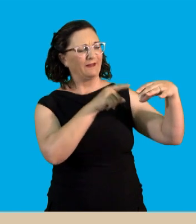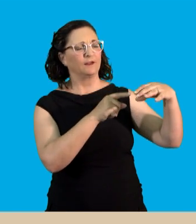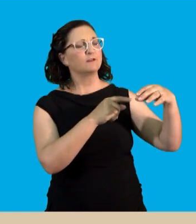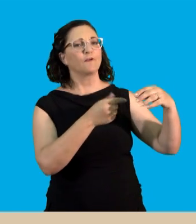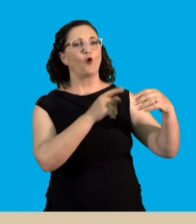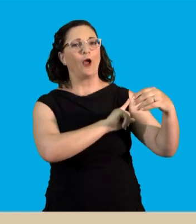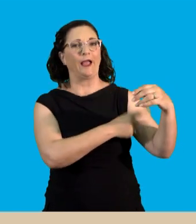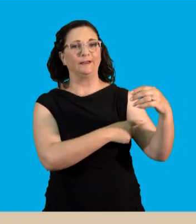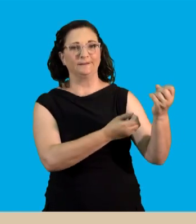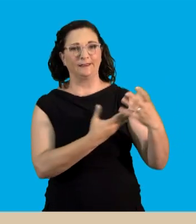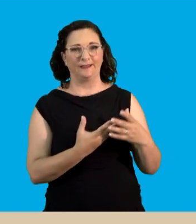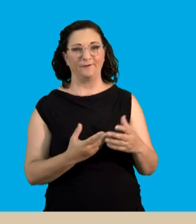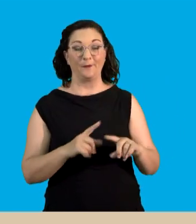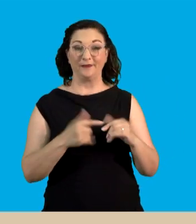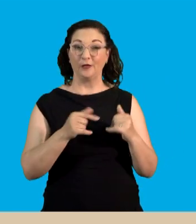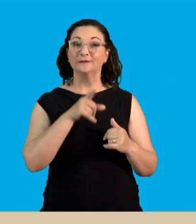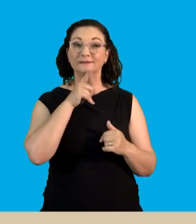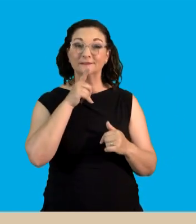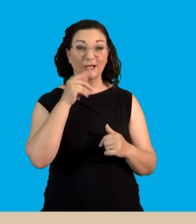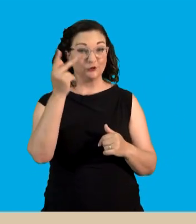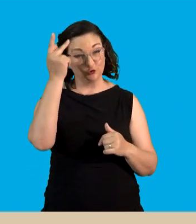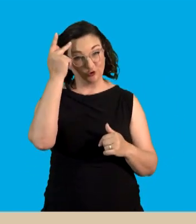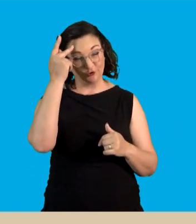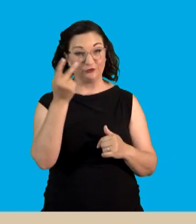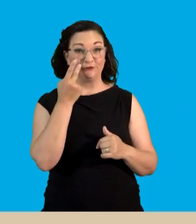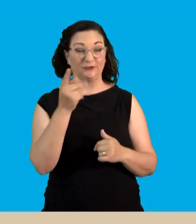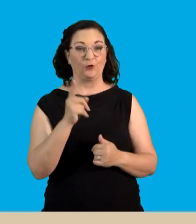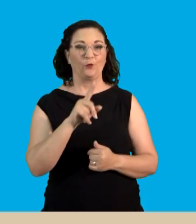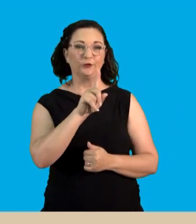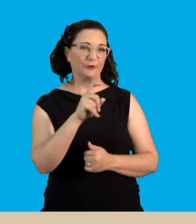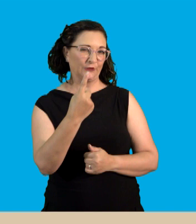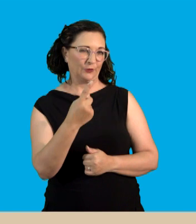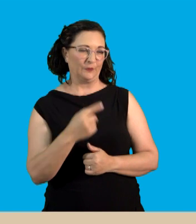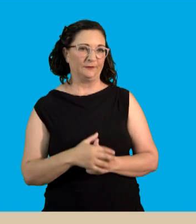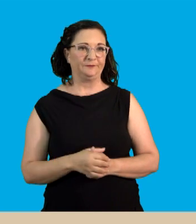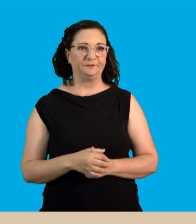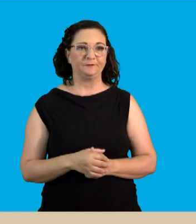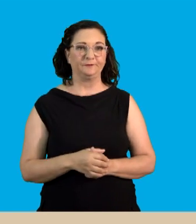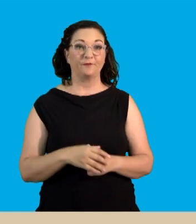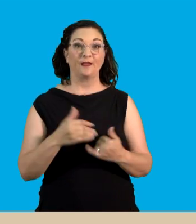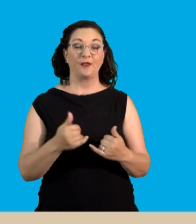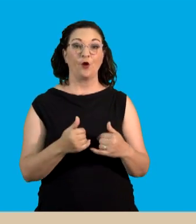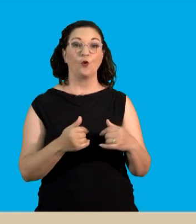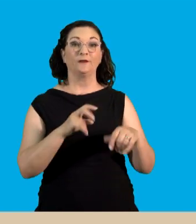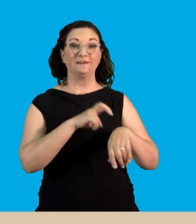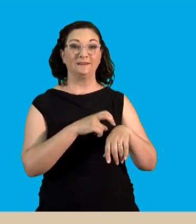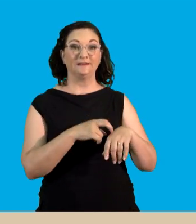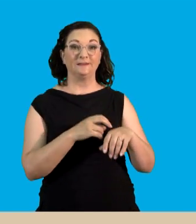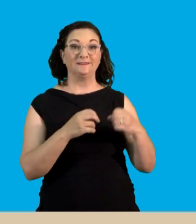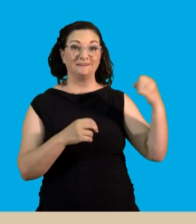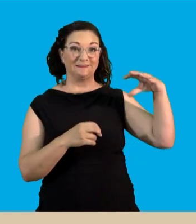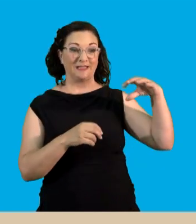energy. Now, let us test your prior knowledge, okay? Let's look at question 1. It says, label the